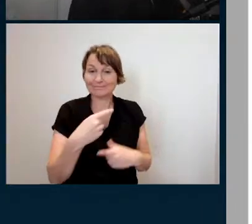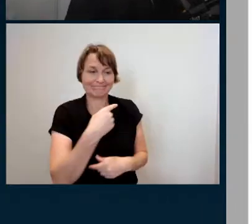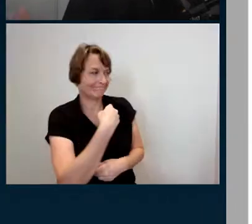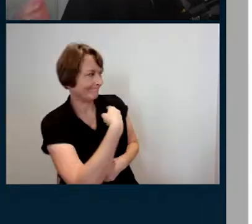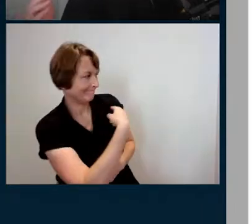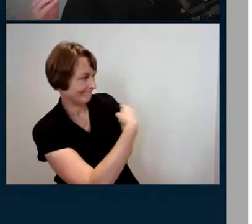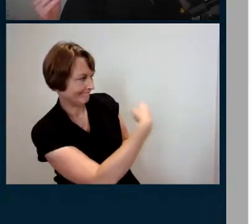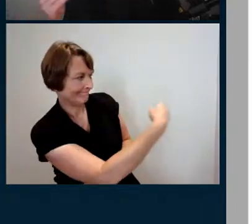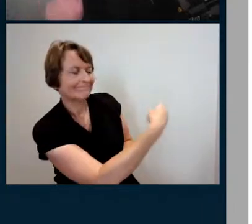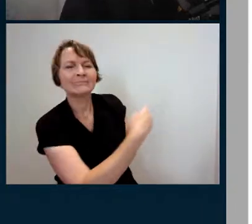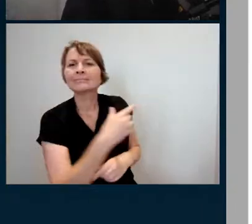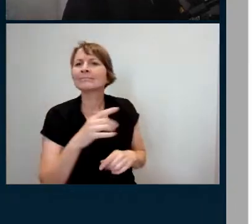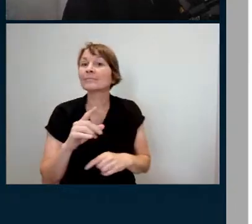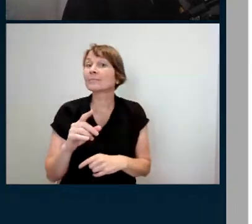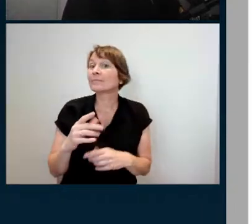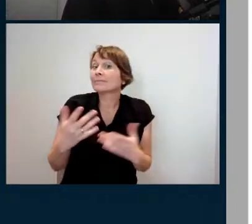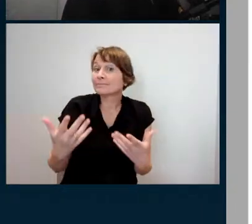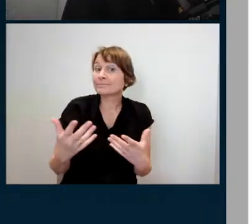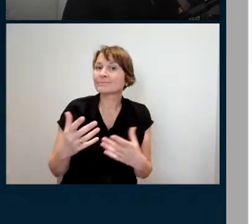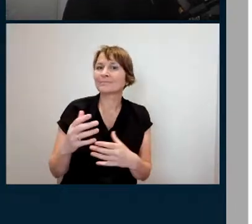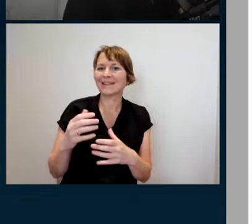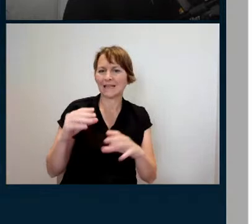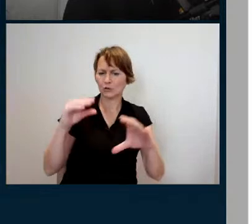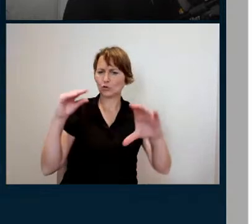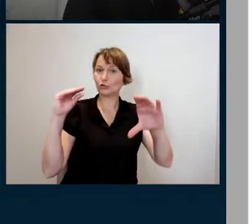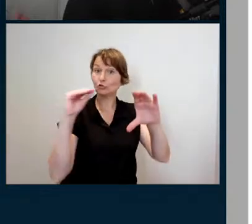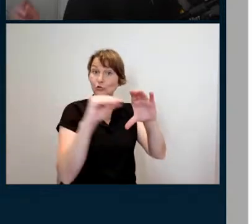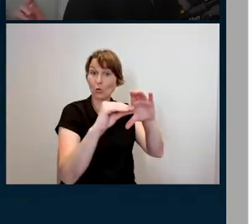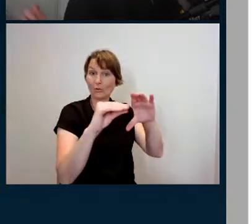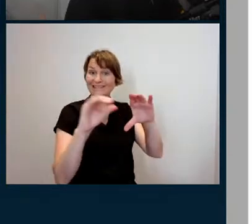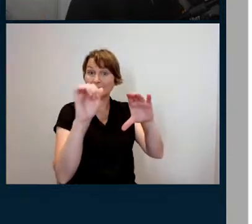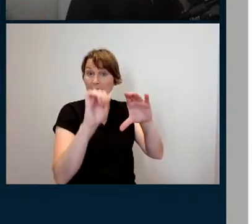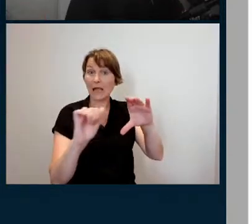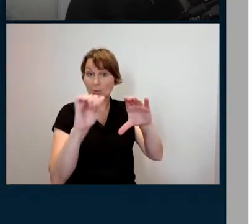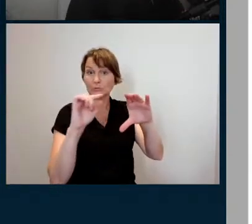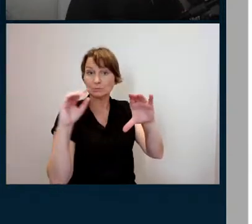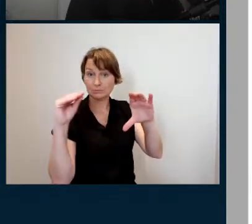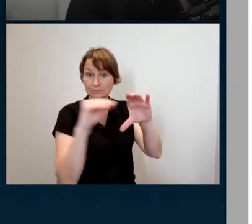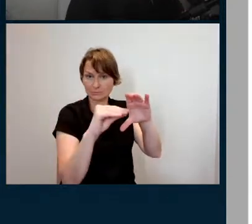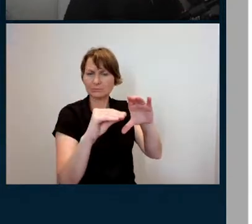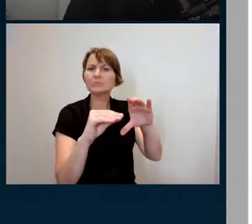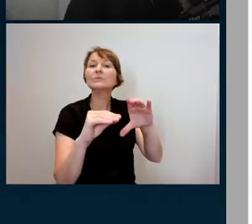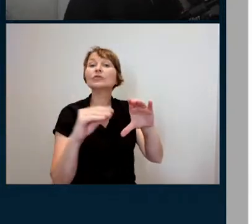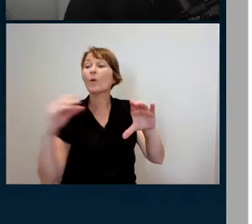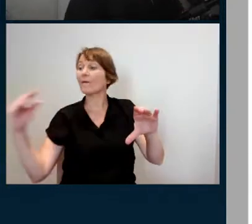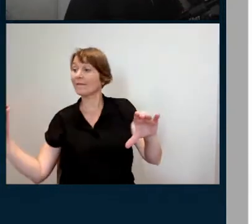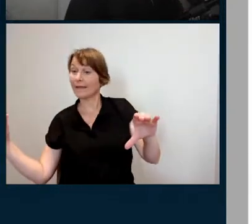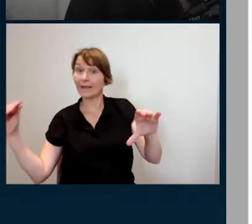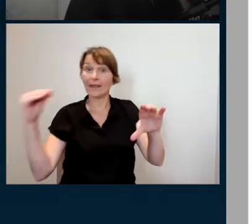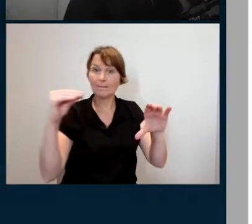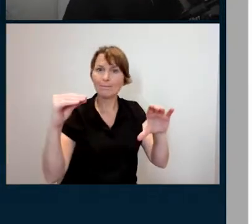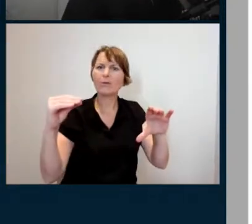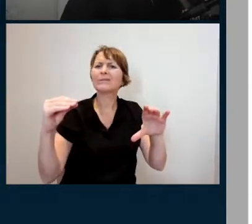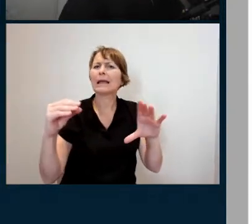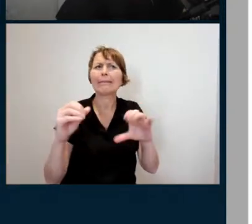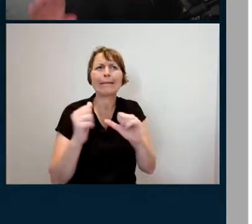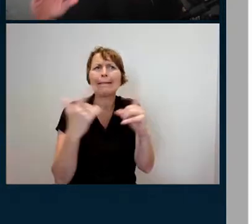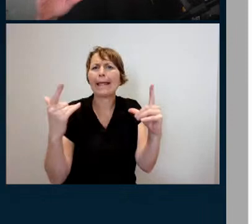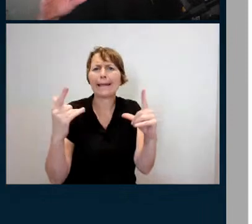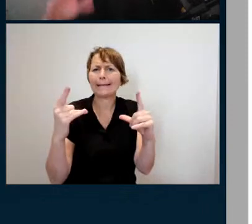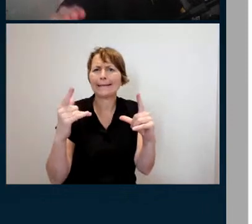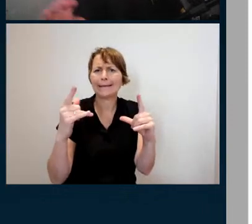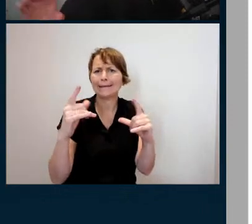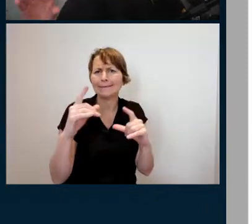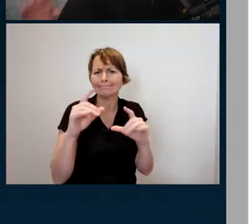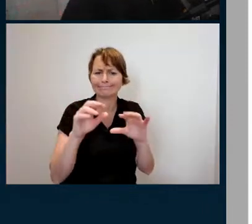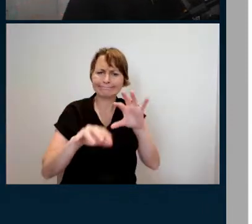account, and the base that you get is an input queue, and you put a string in there, and that can be any string.